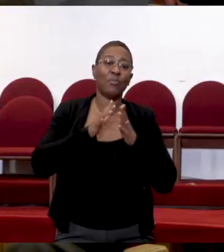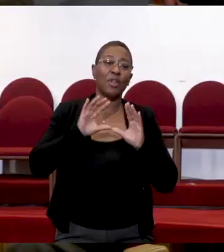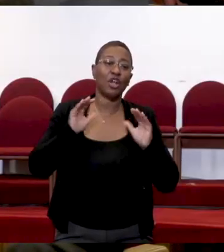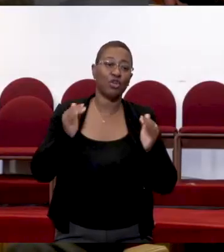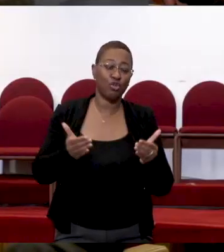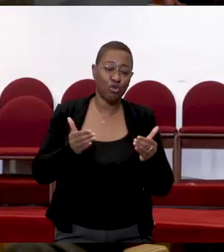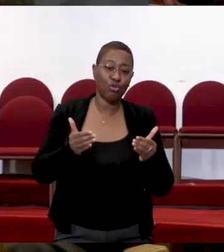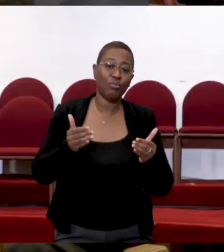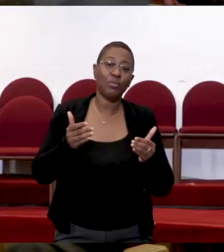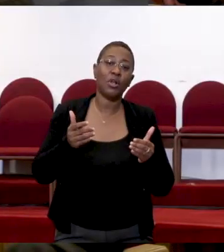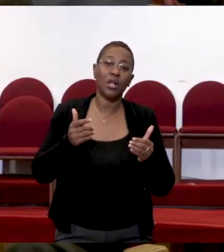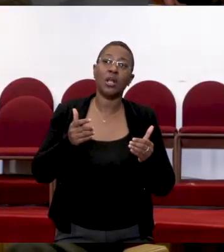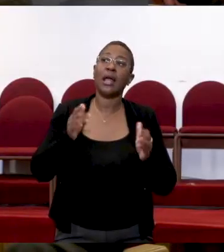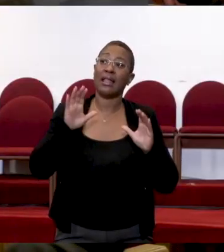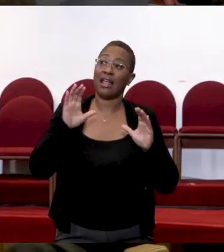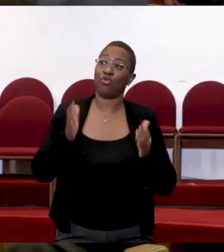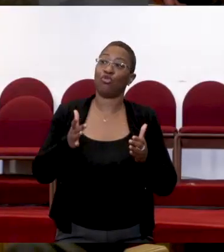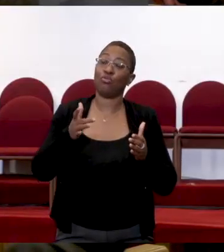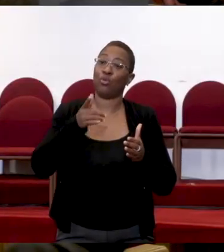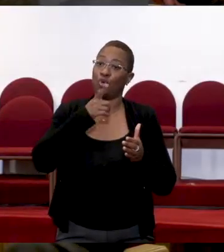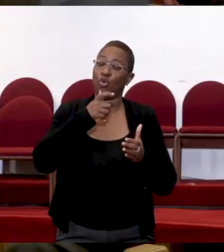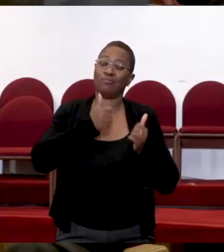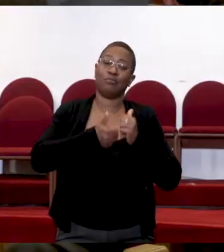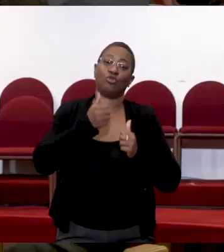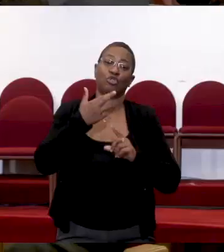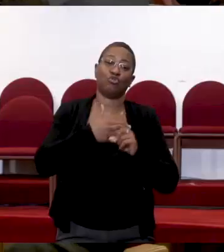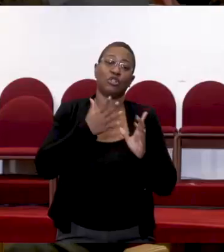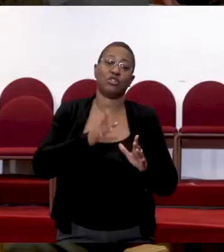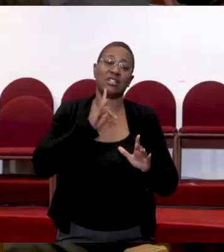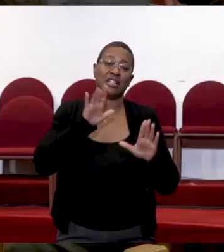among renters. That's terrific. Thank you.